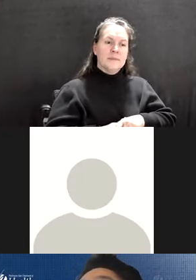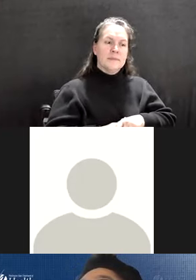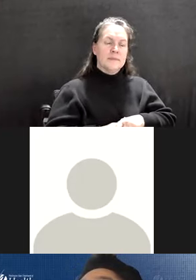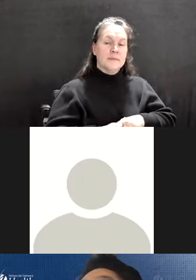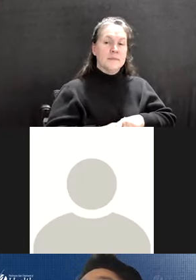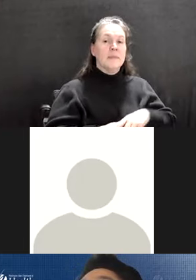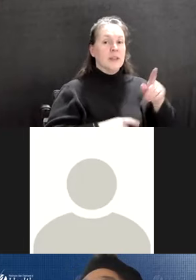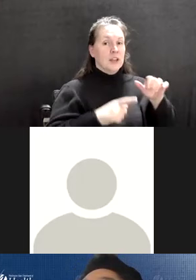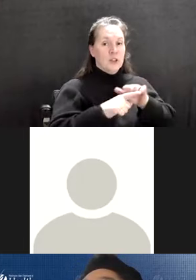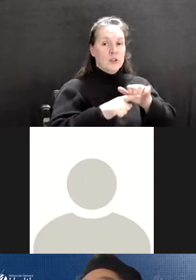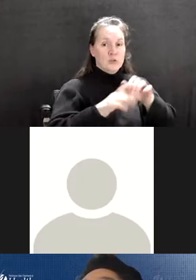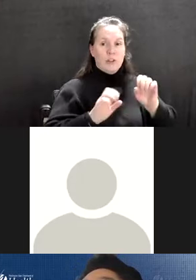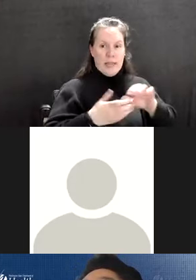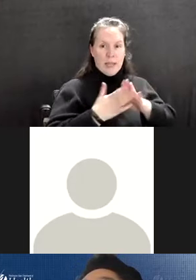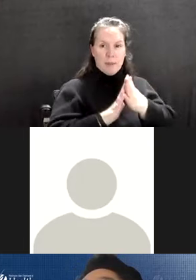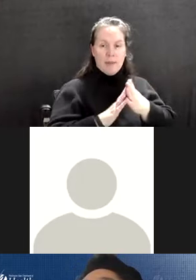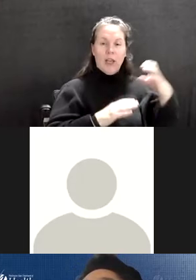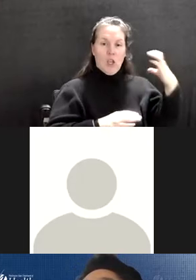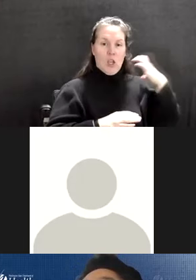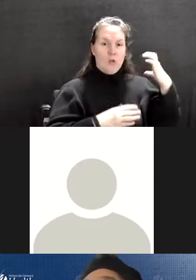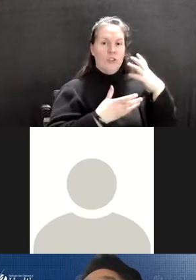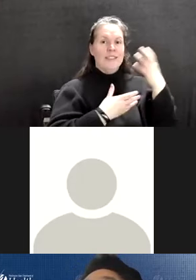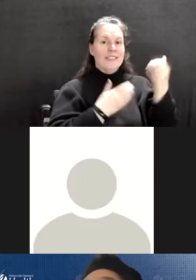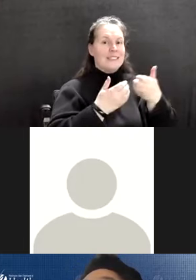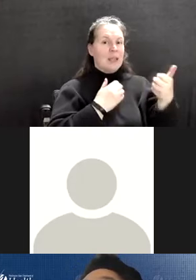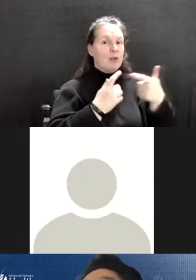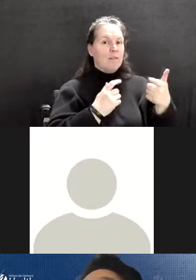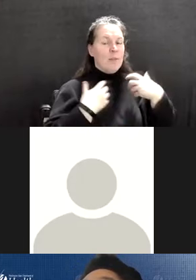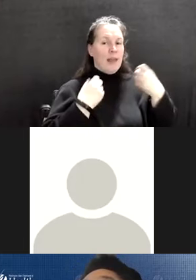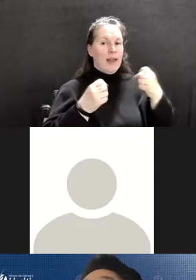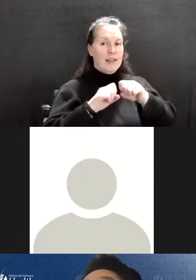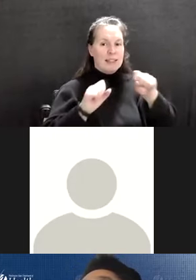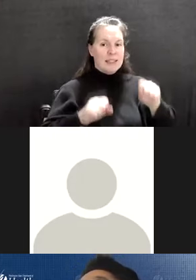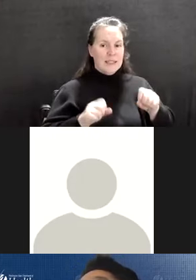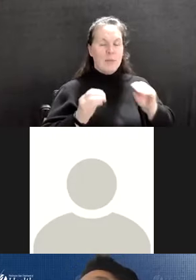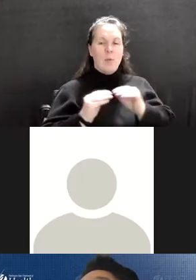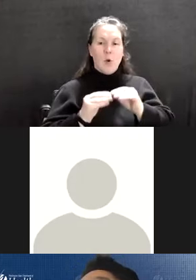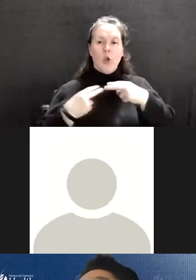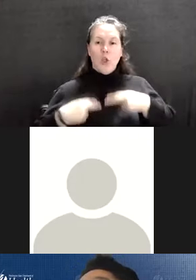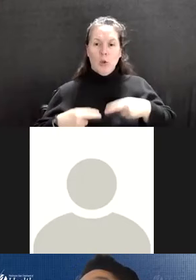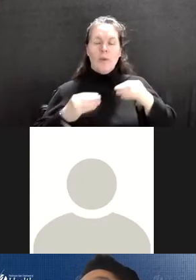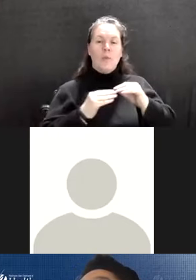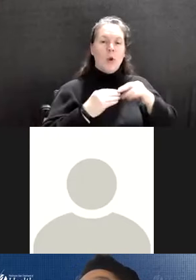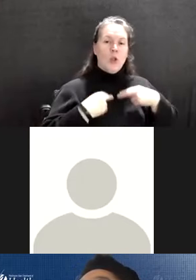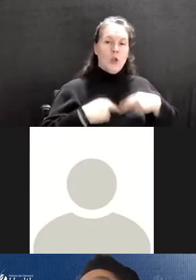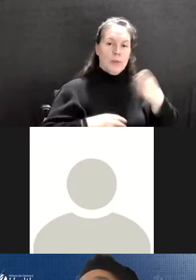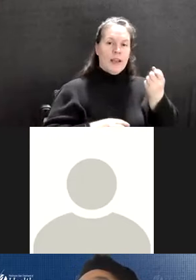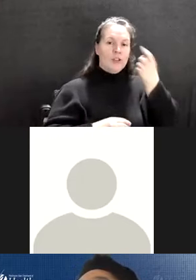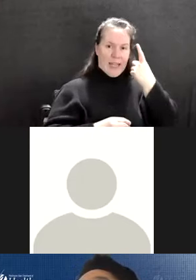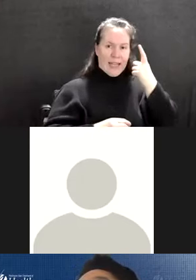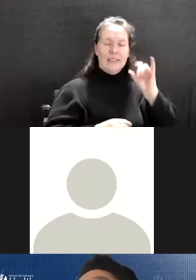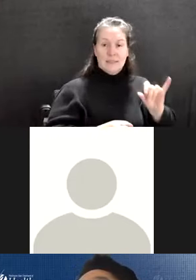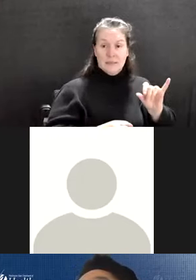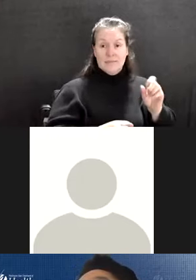So trainers can be coaches outside the health system, but more towards human and human understanding.